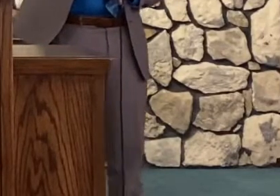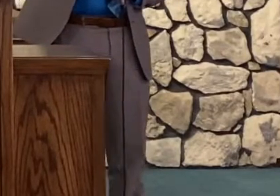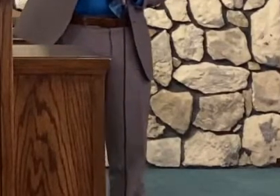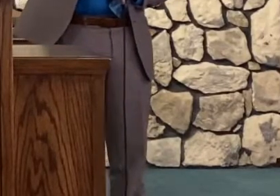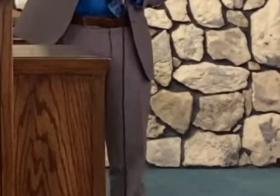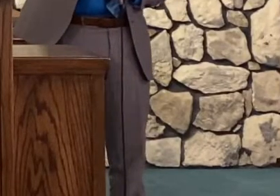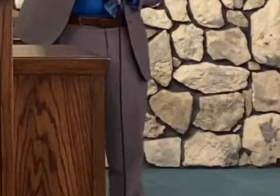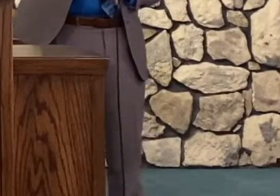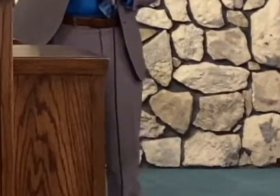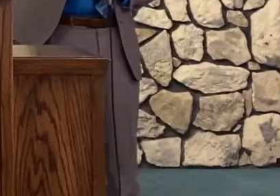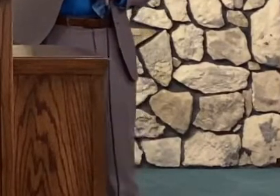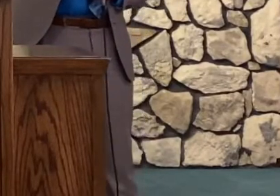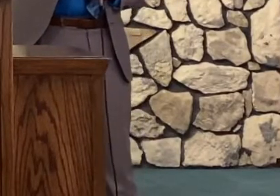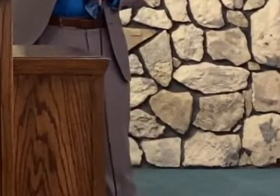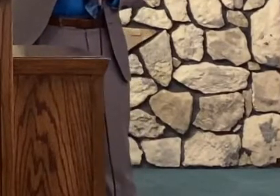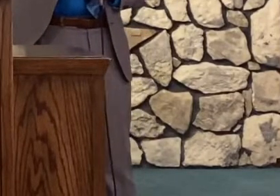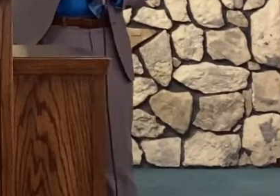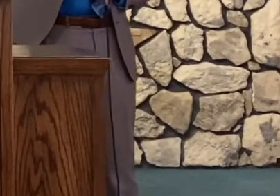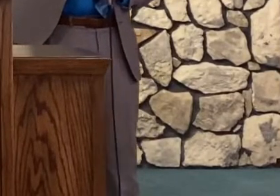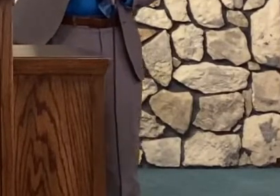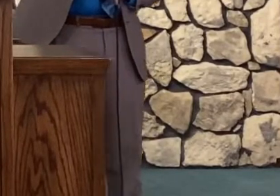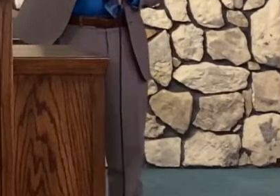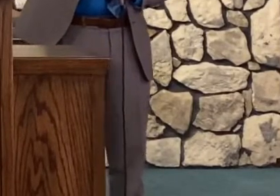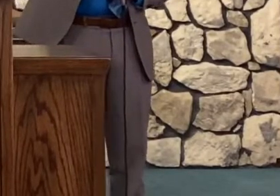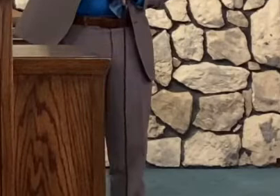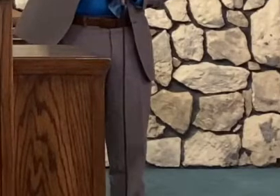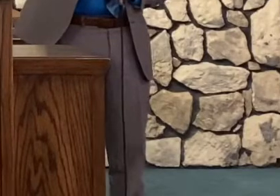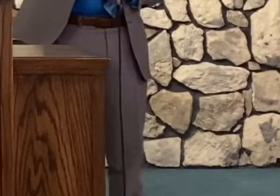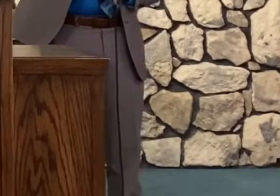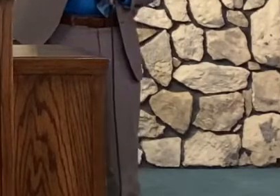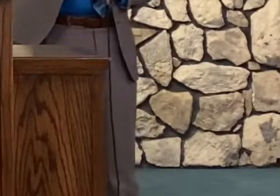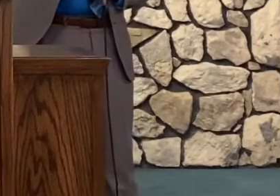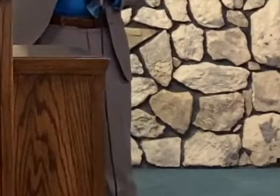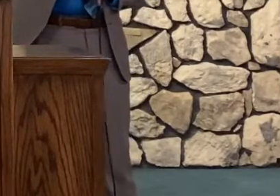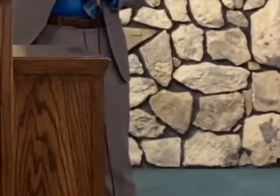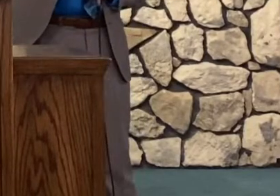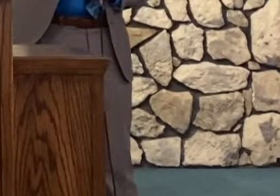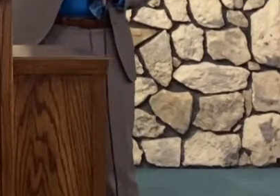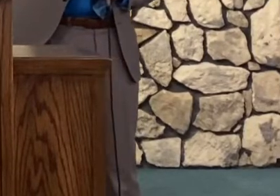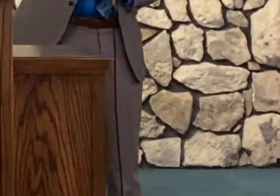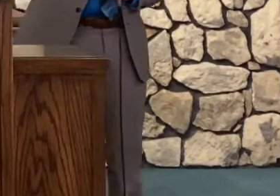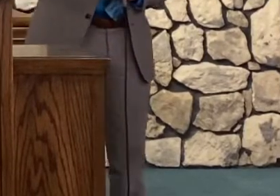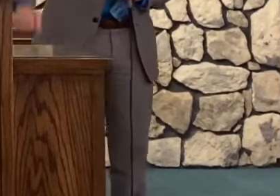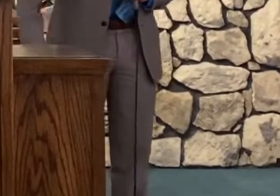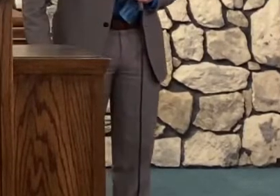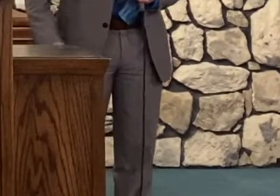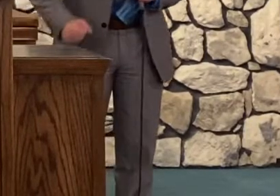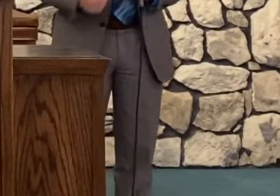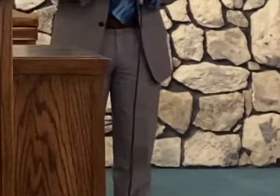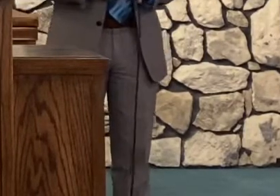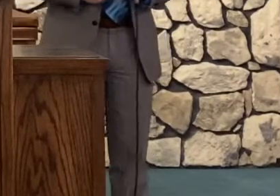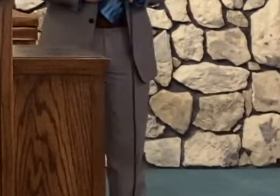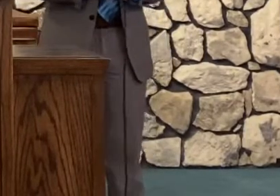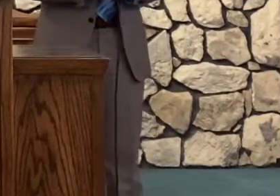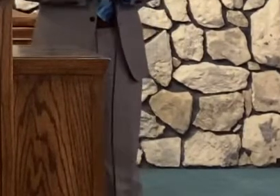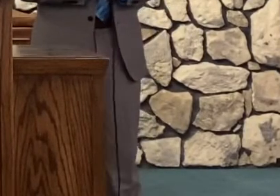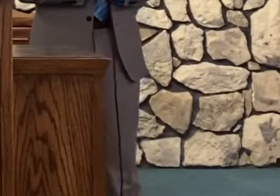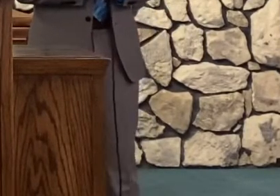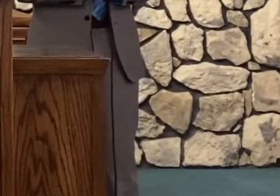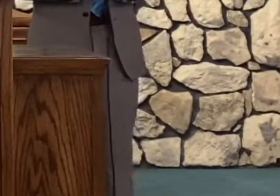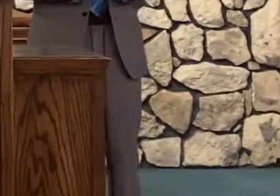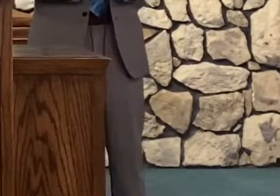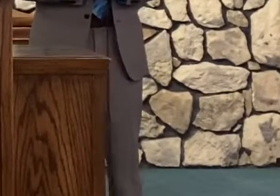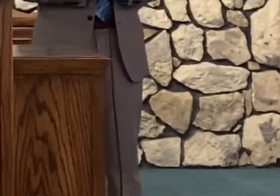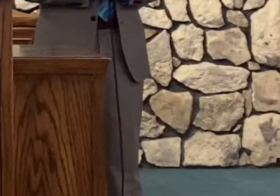States that are tuning in right now, I ask that, God, your spirit would begin to settle